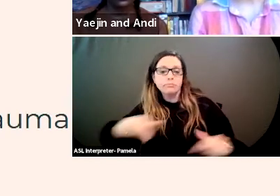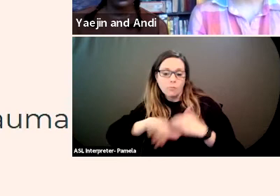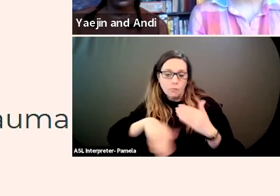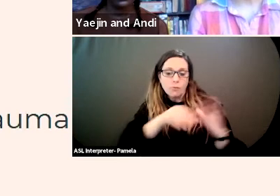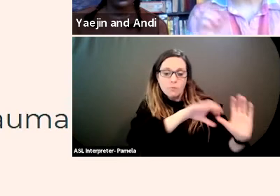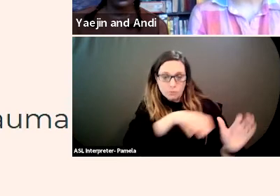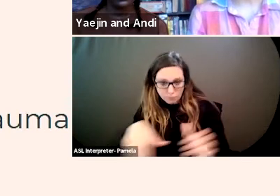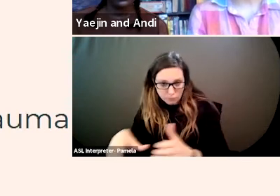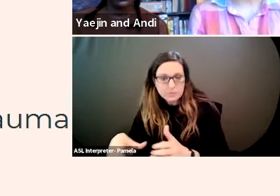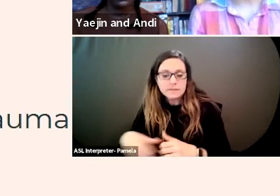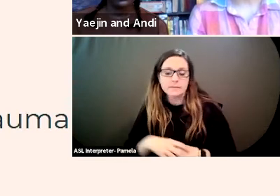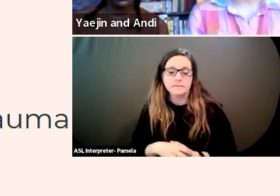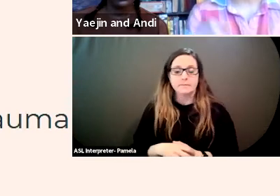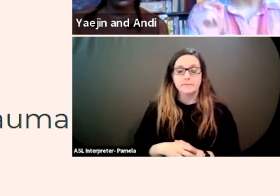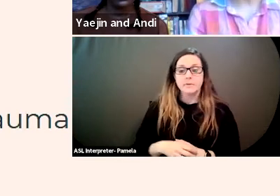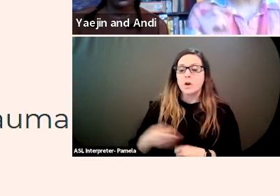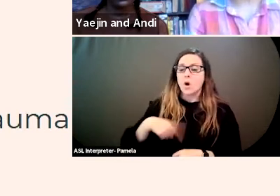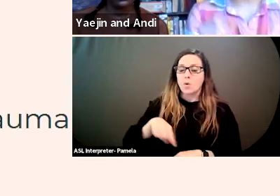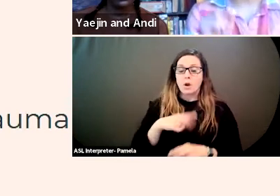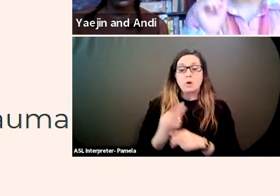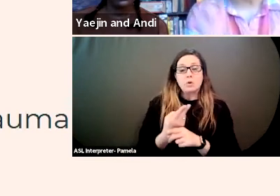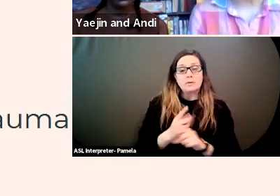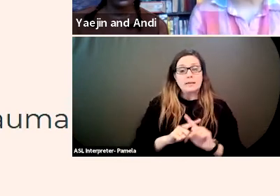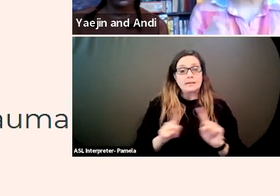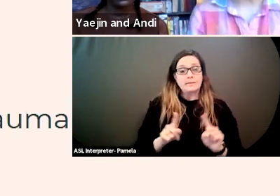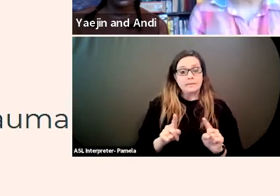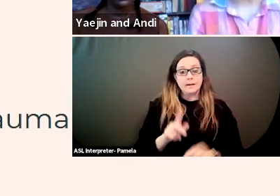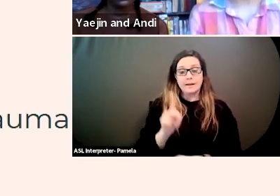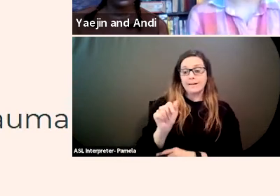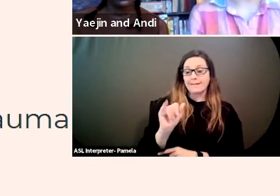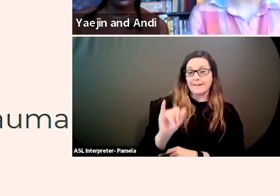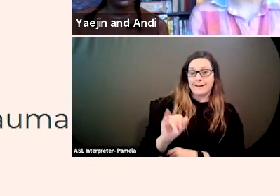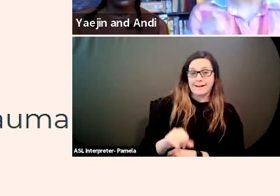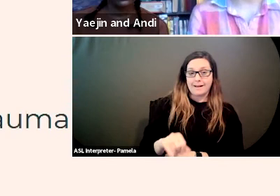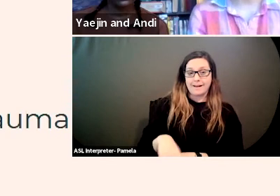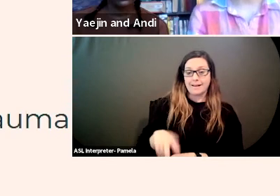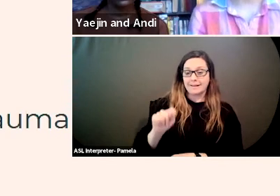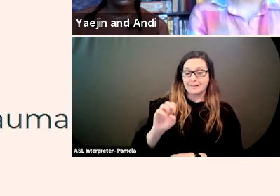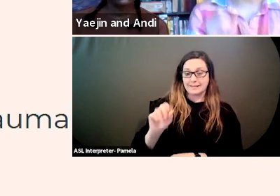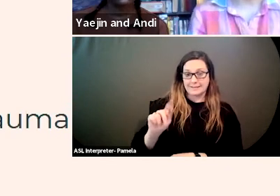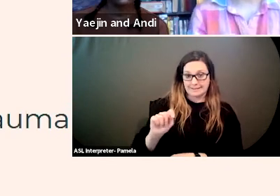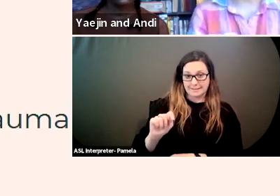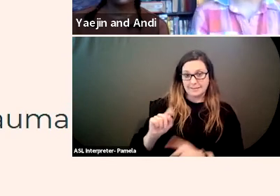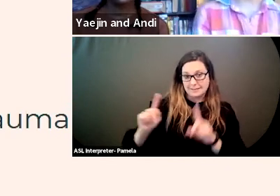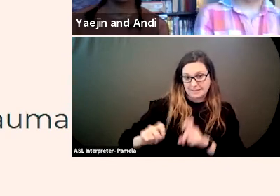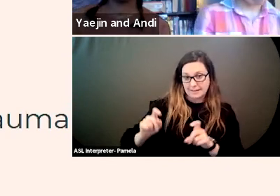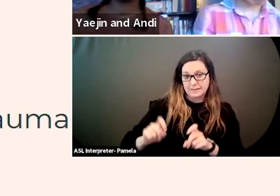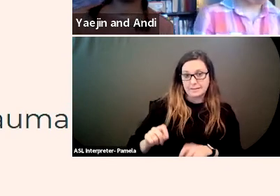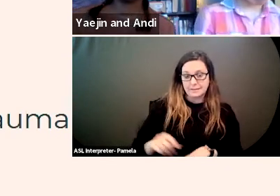We used multiple chi-squared tests of independence with the R statistical analysis